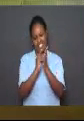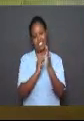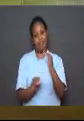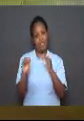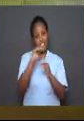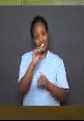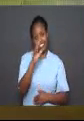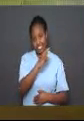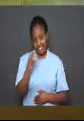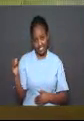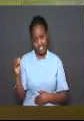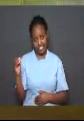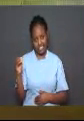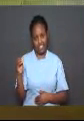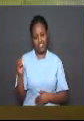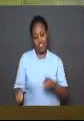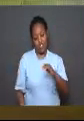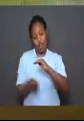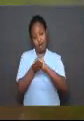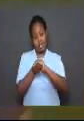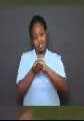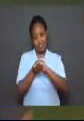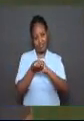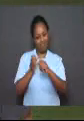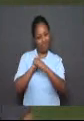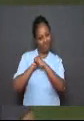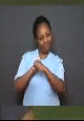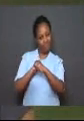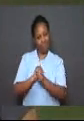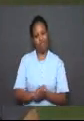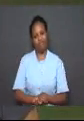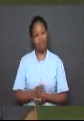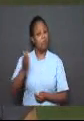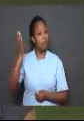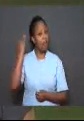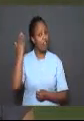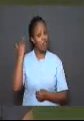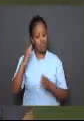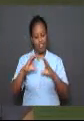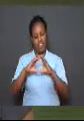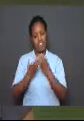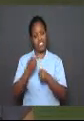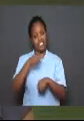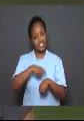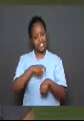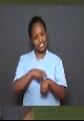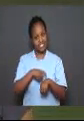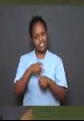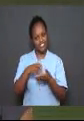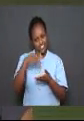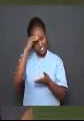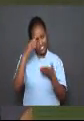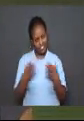law and combating corruption. In our last lesson, we considered